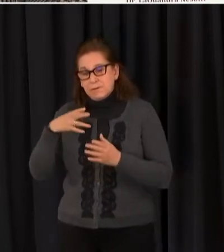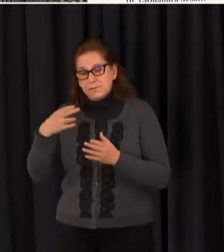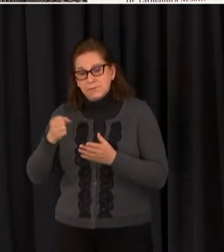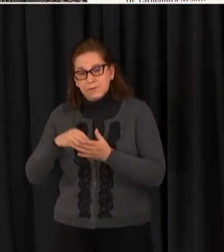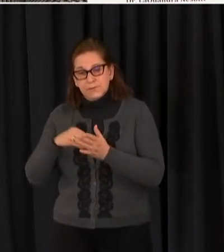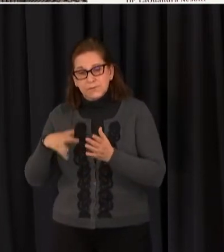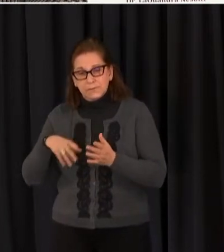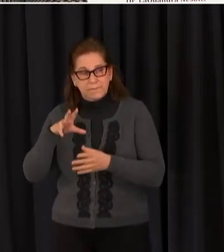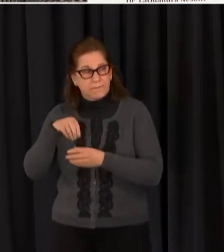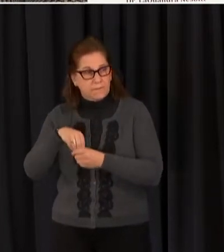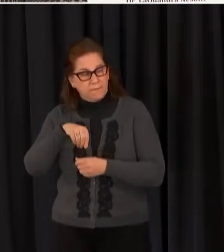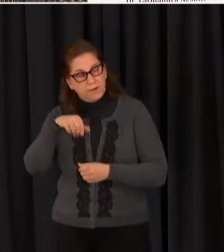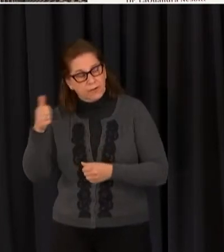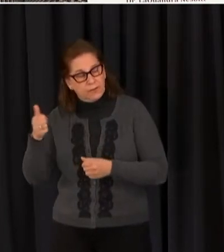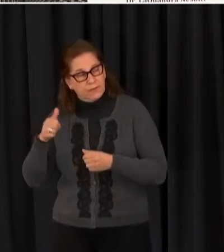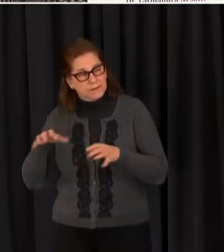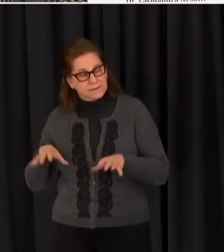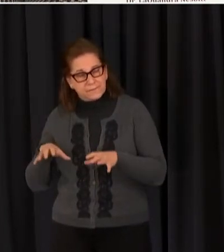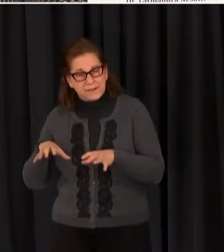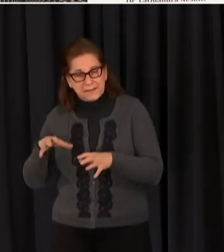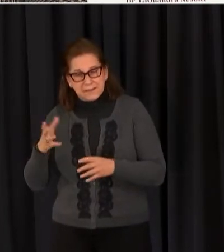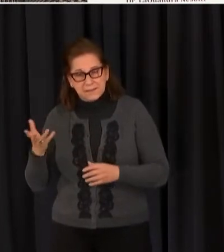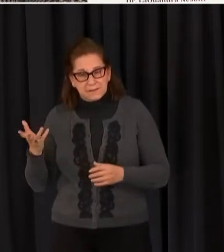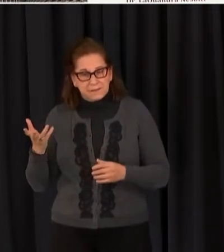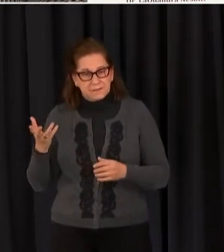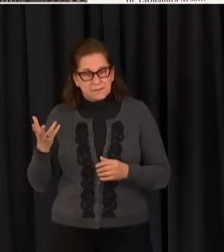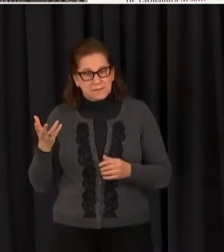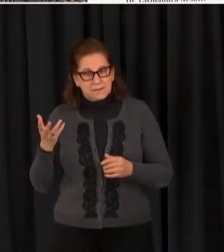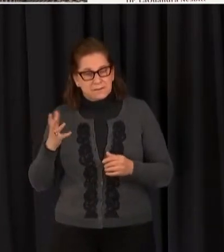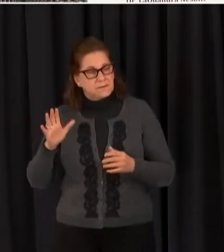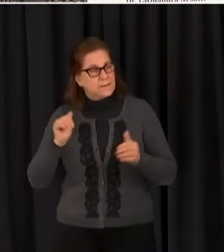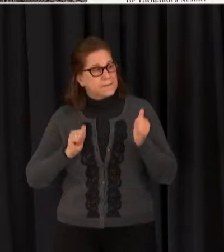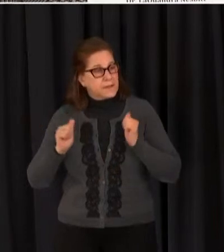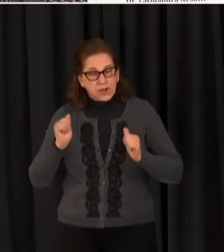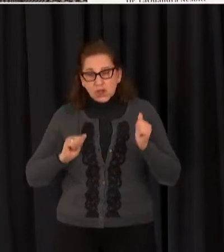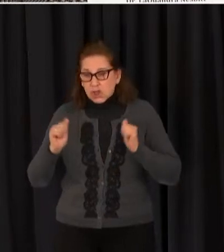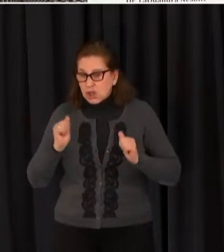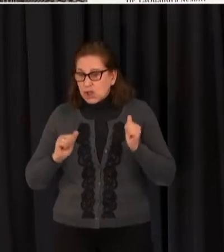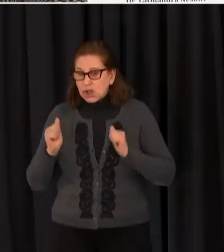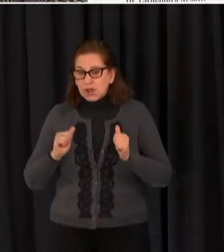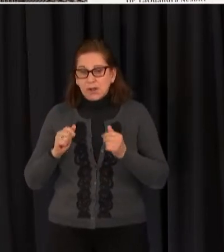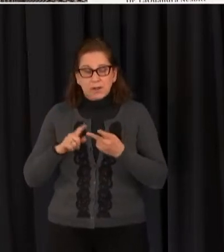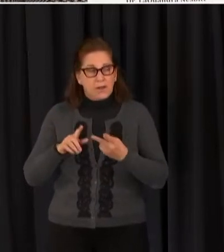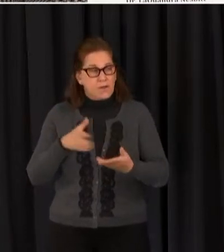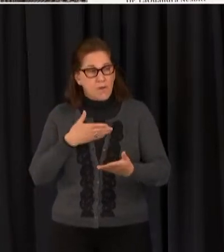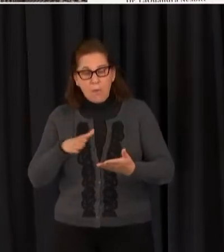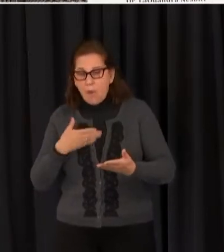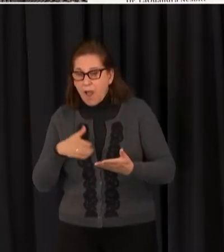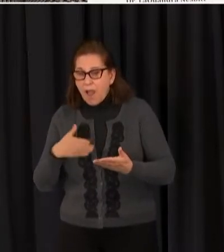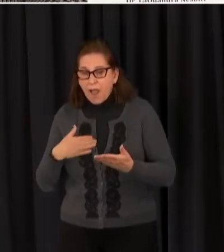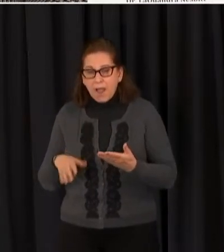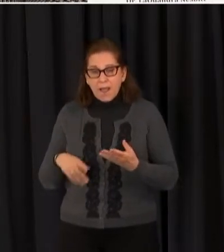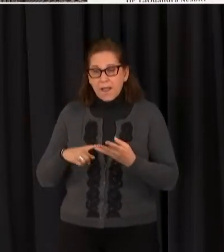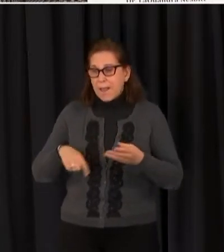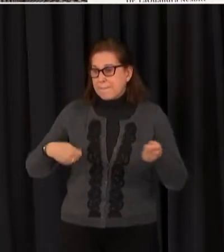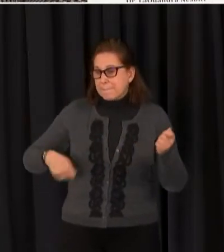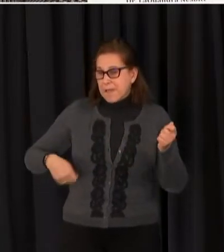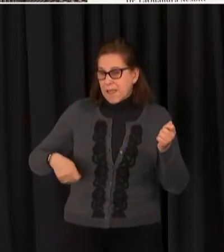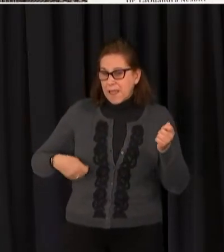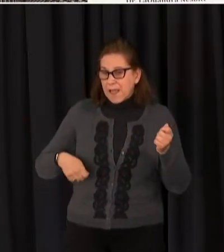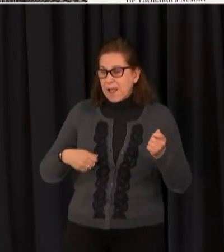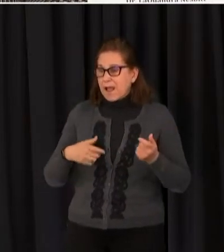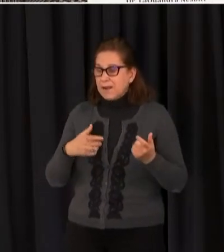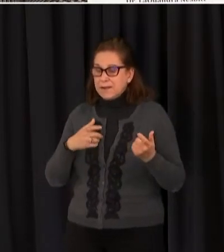activities that are not sports, who want to know what's the status of their theater programs, choirs, band practices, et cetera.